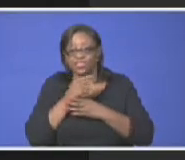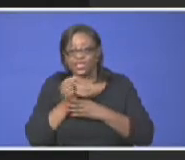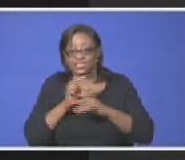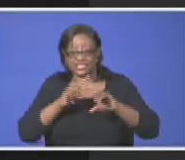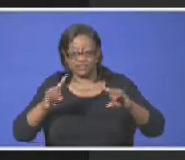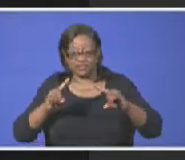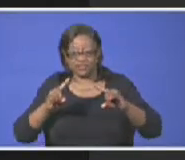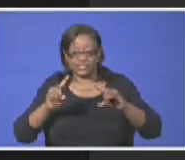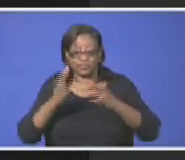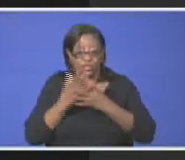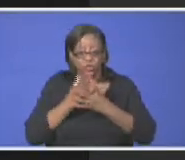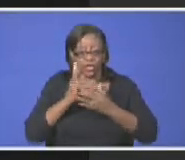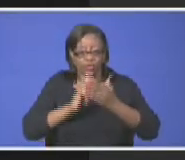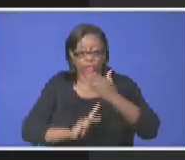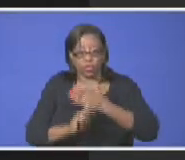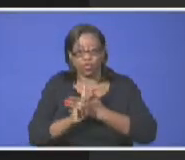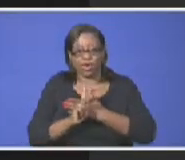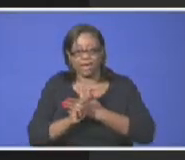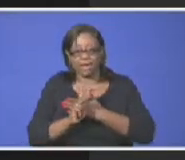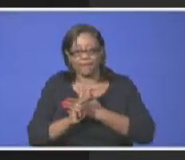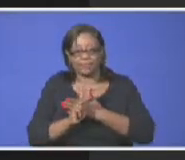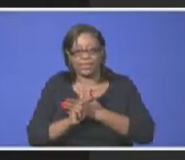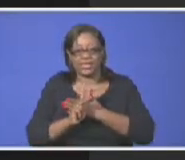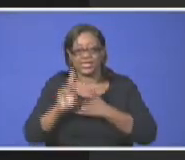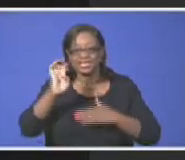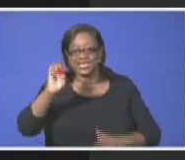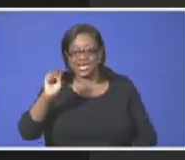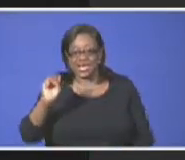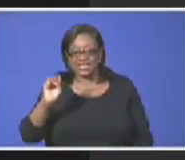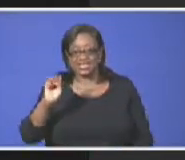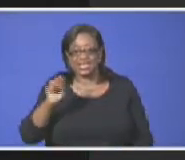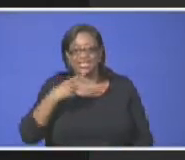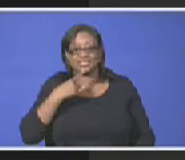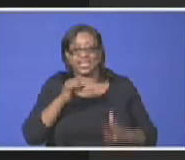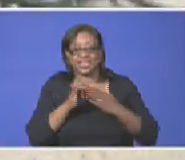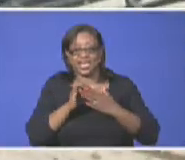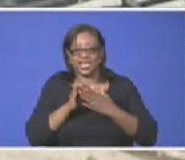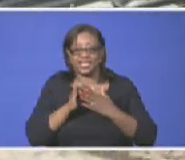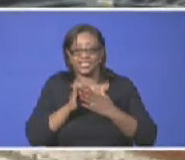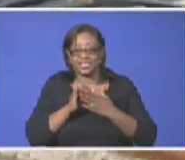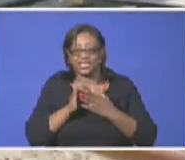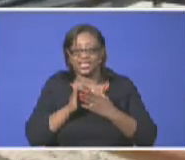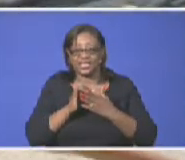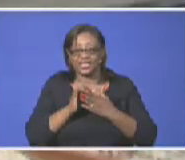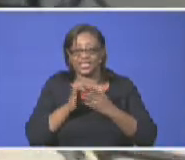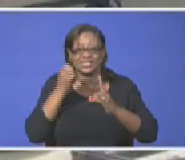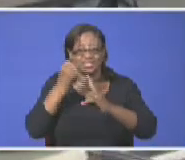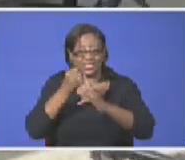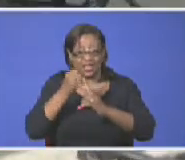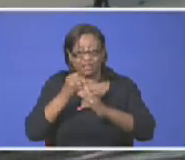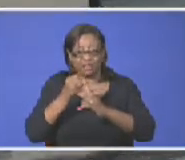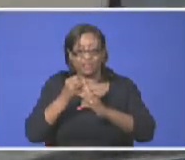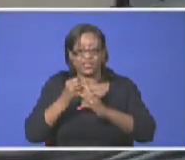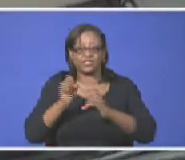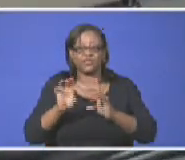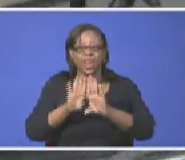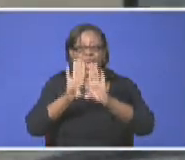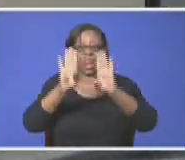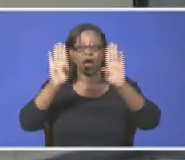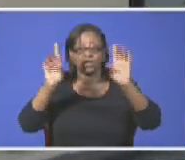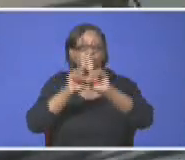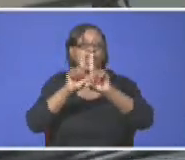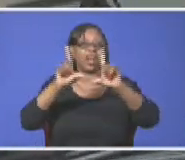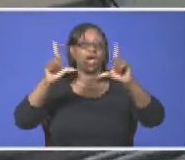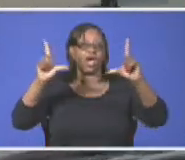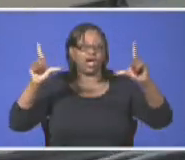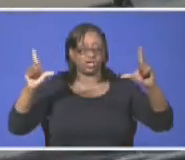difference between that program and the SSRG program is that the Renewable Energy Self-Generation Program is for large commercial consumers and